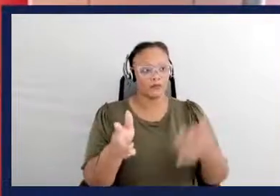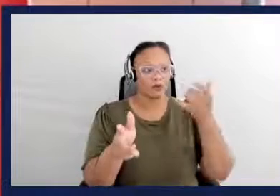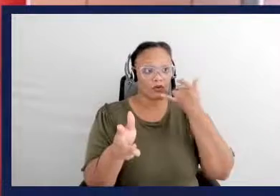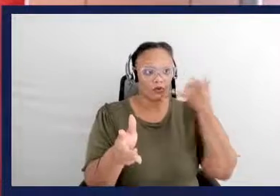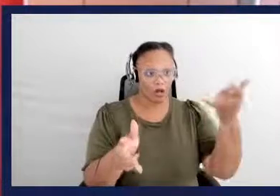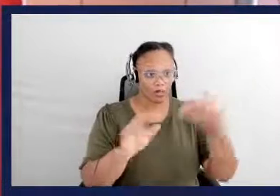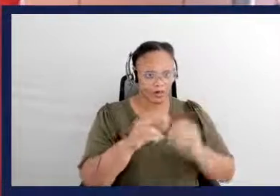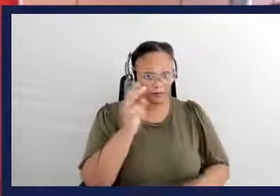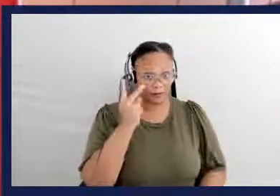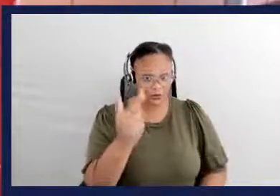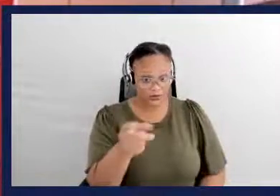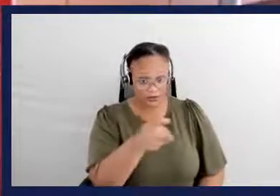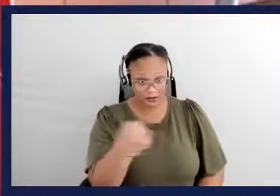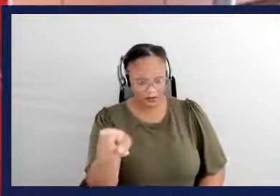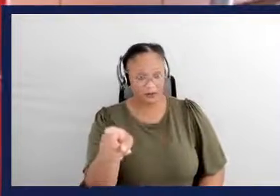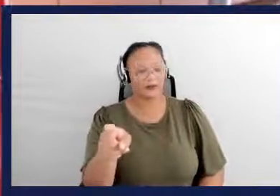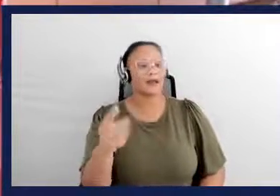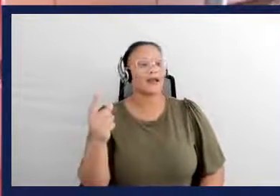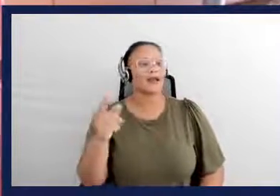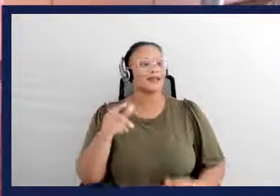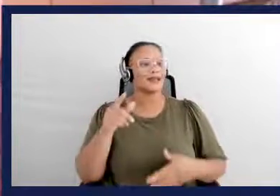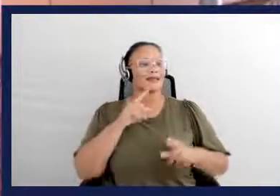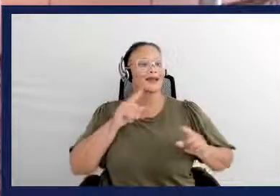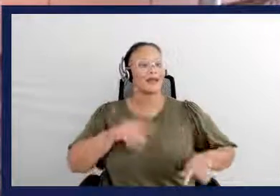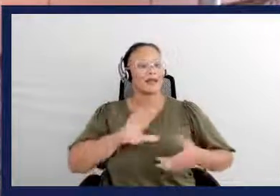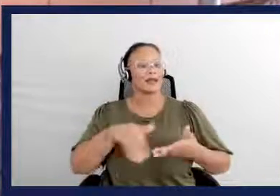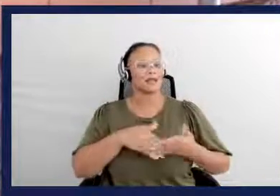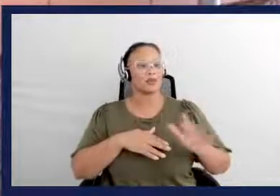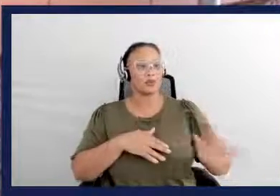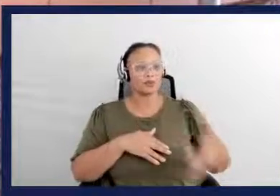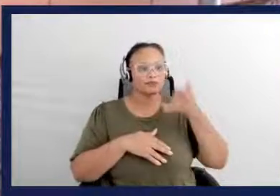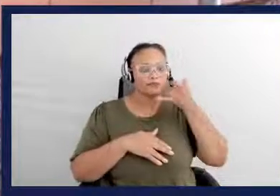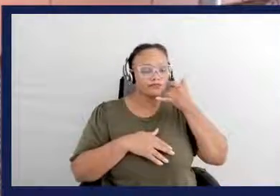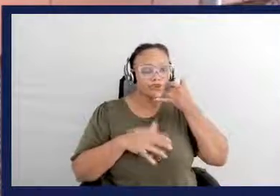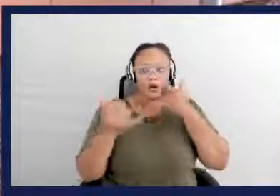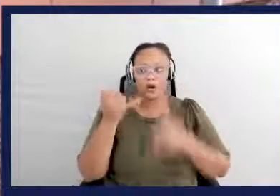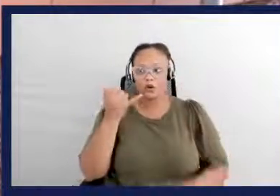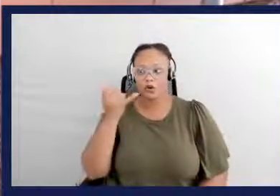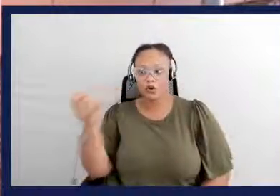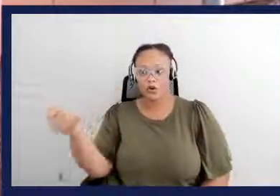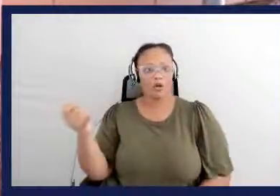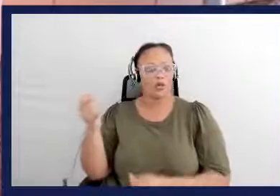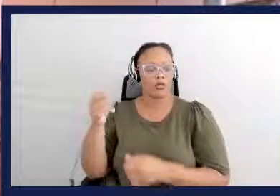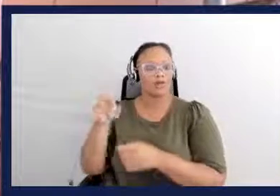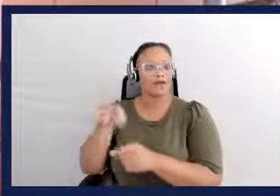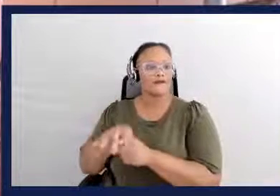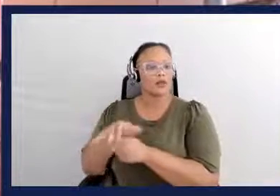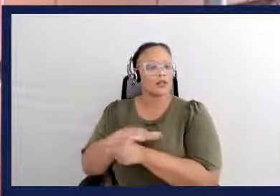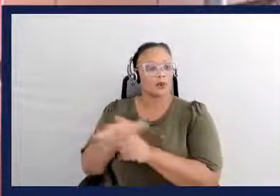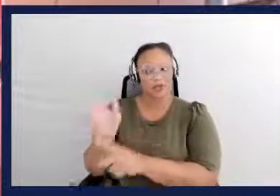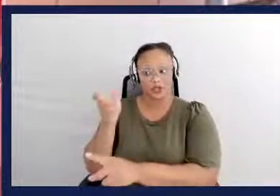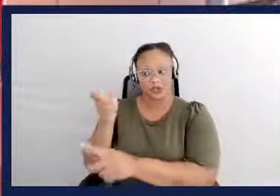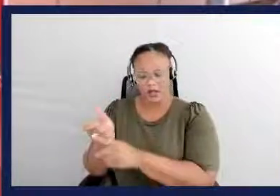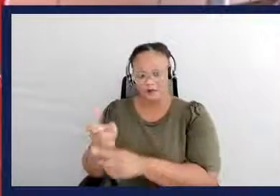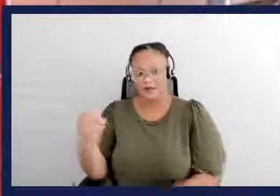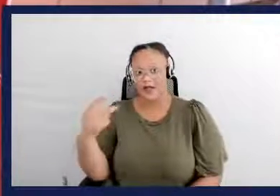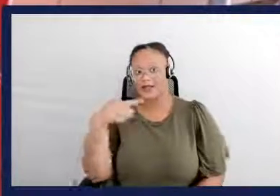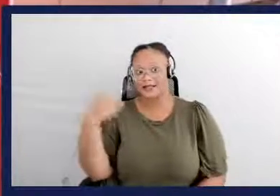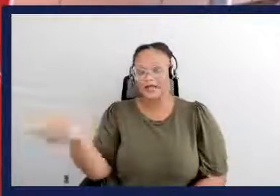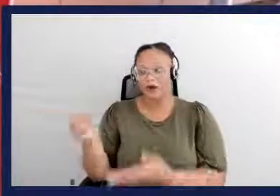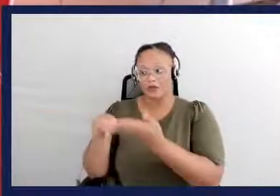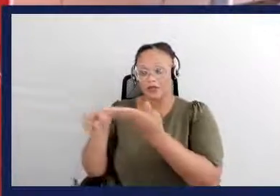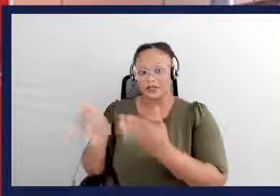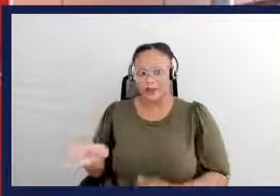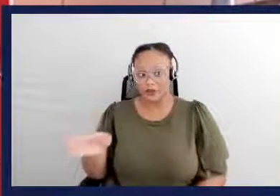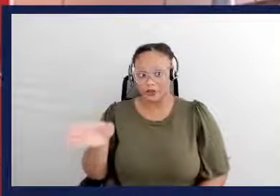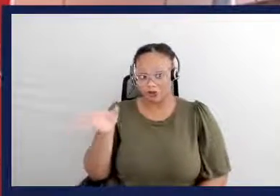and then our command center can call back to the voting location itself, speak with the inspector of one of our poll workers, and